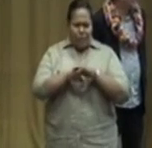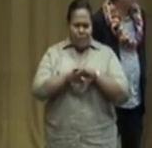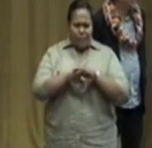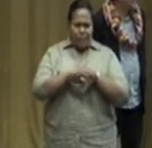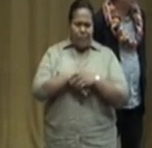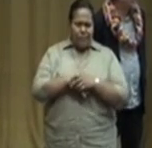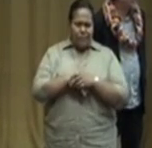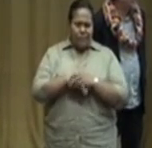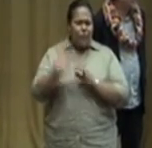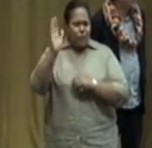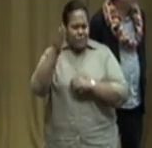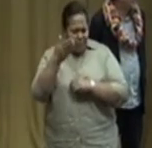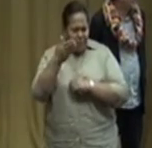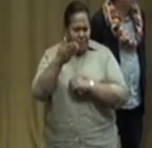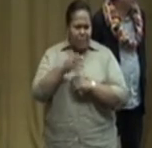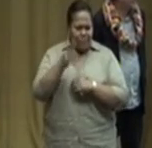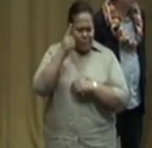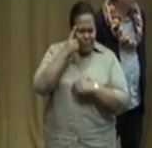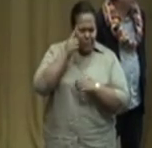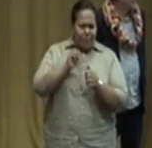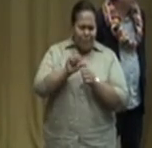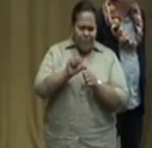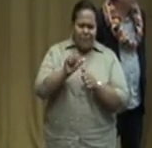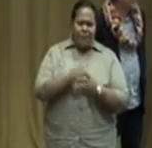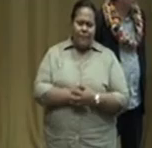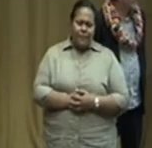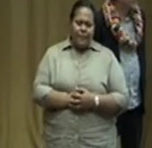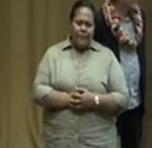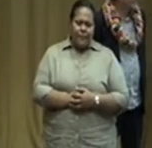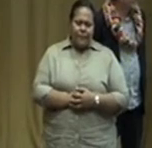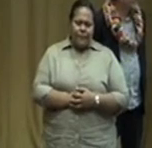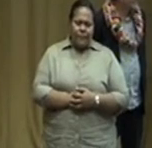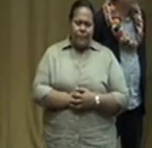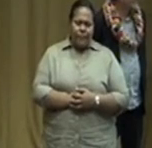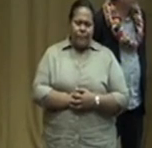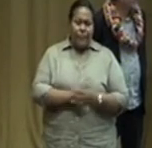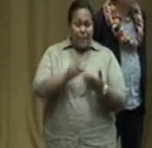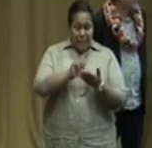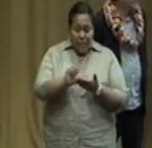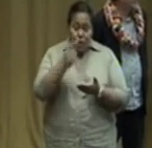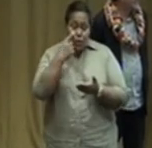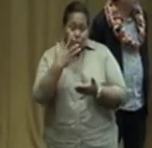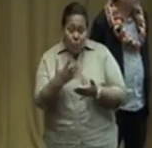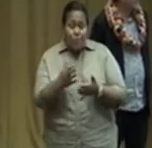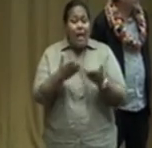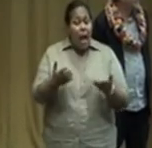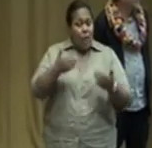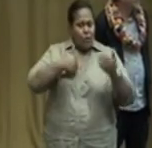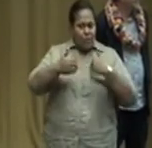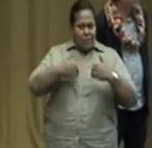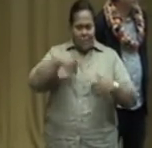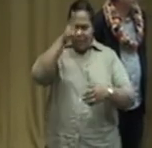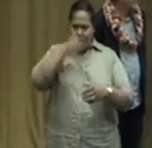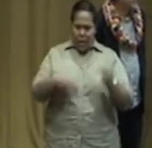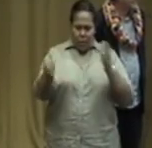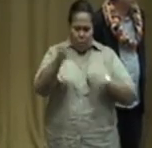might contribute. And I think Wayne's talk not only explaining the OerU clearly, but also showing how USB can